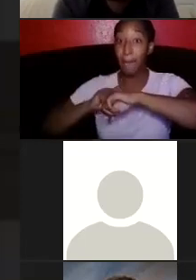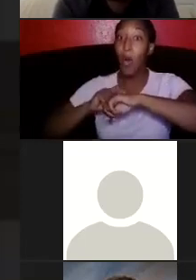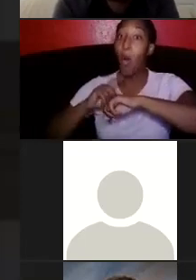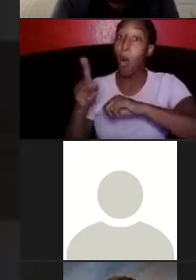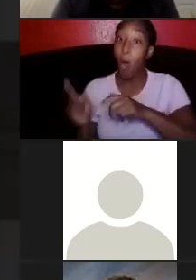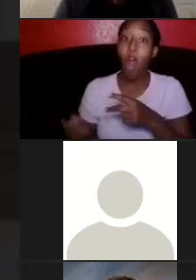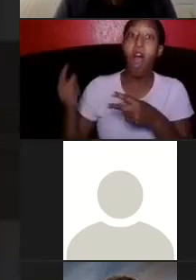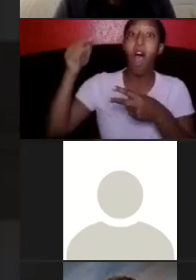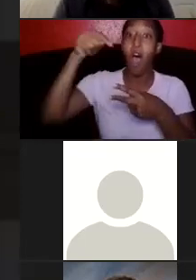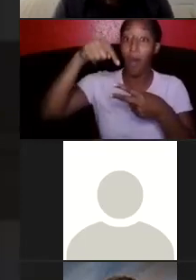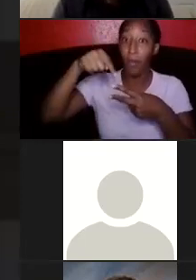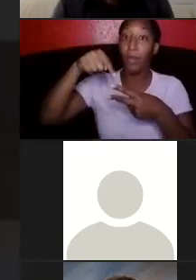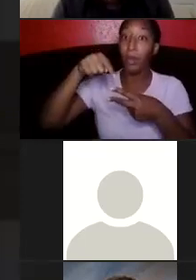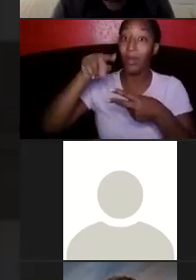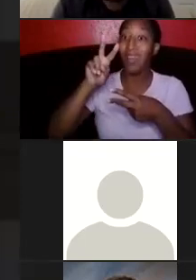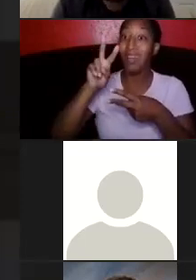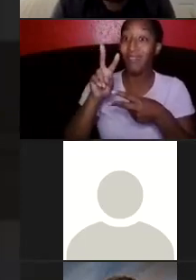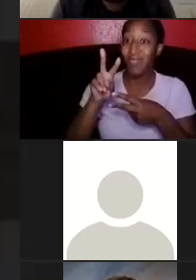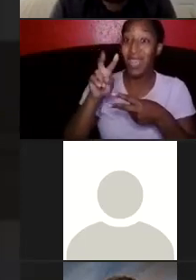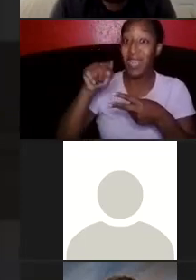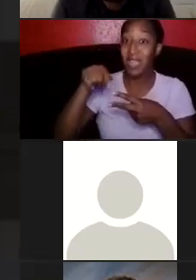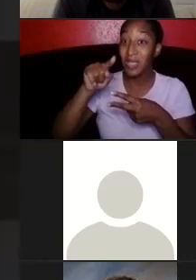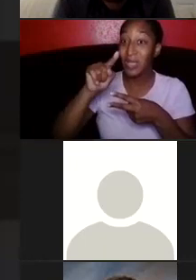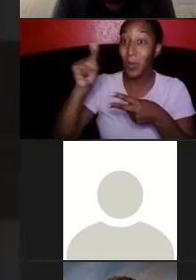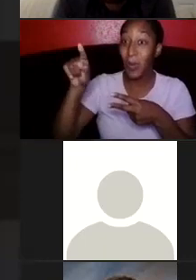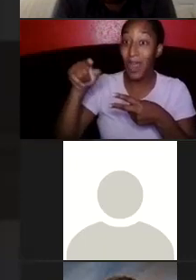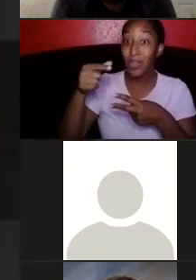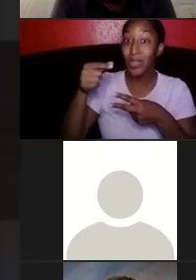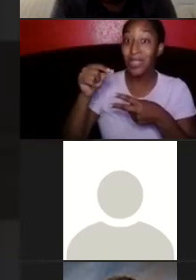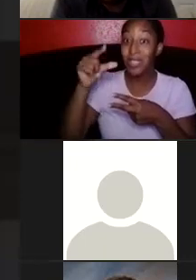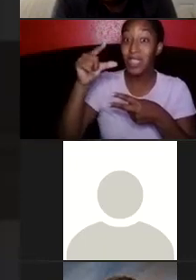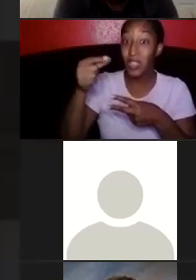big M is the mass of the planet, in this case, the planet Earth.